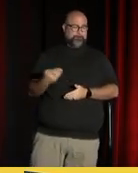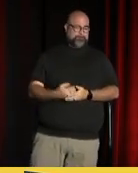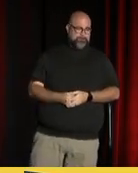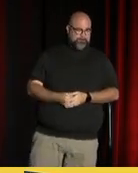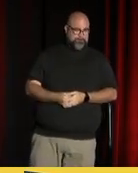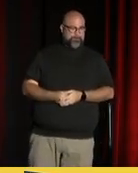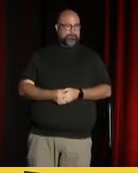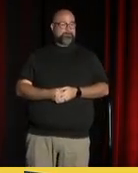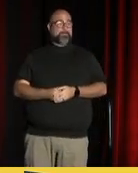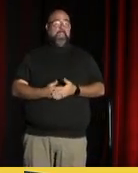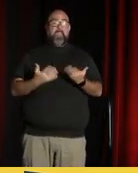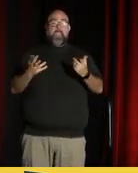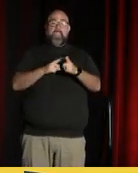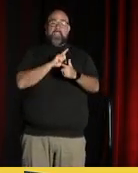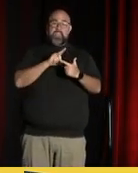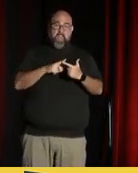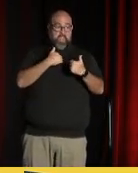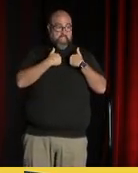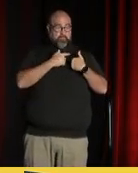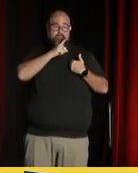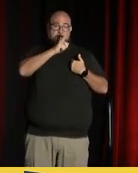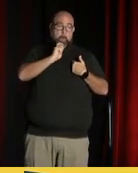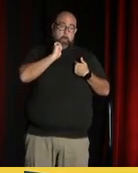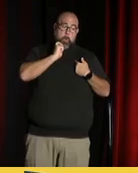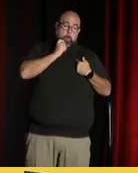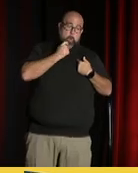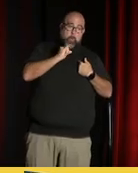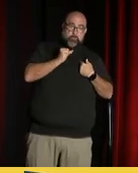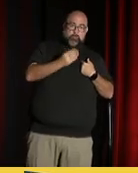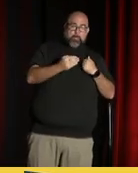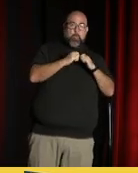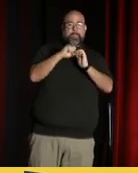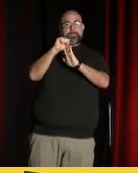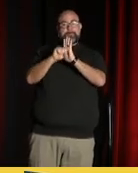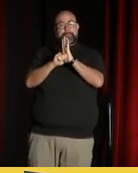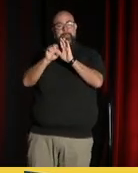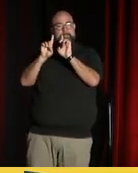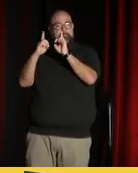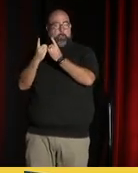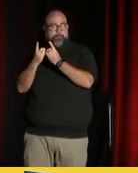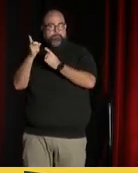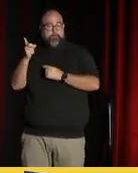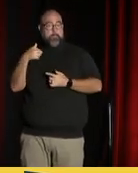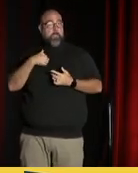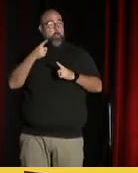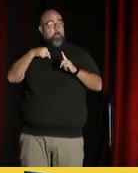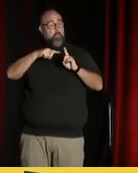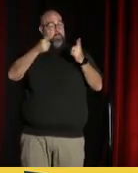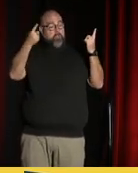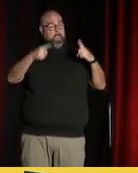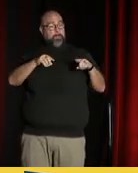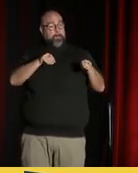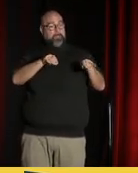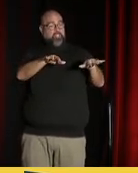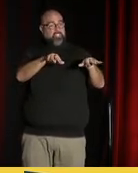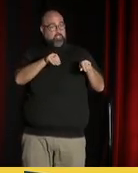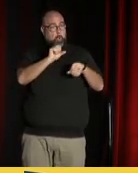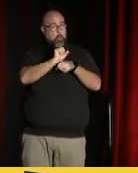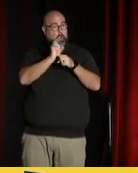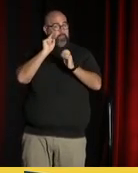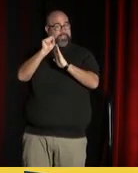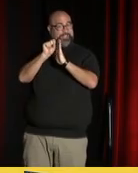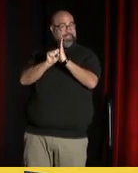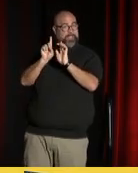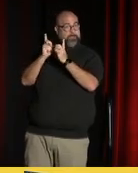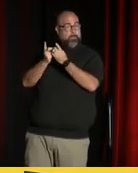I do. And then I have this really cool job with the State Department. Now, when a magician starts to work for the State Department,